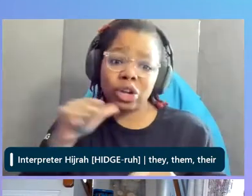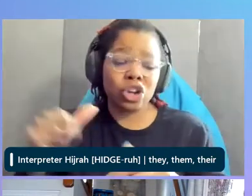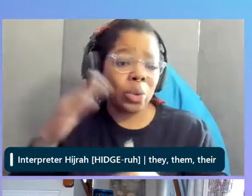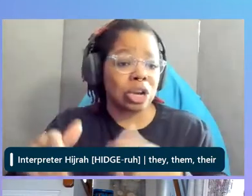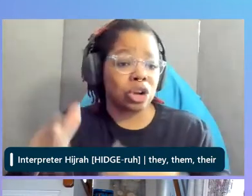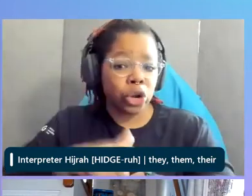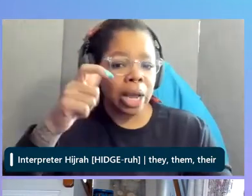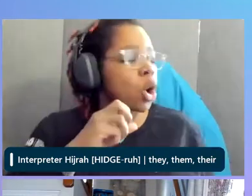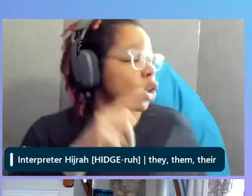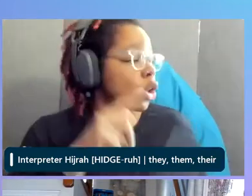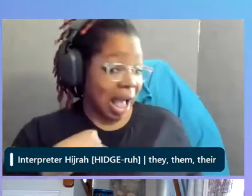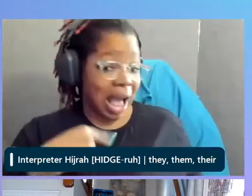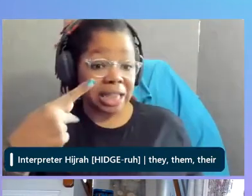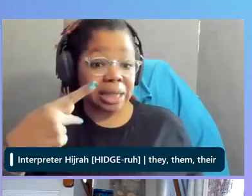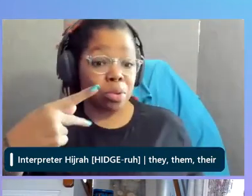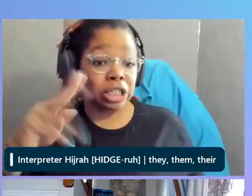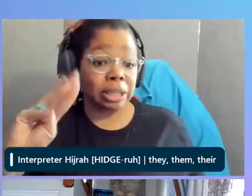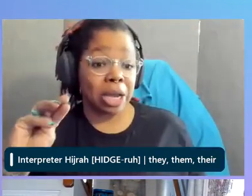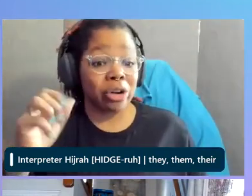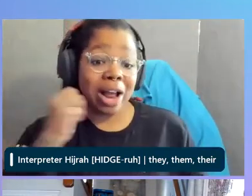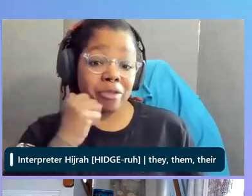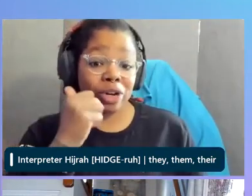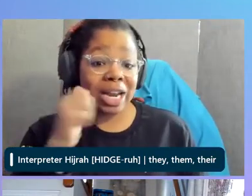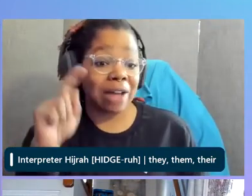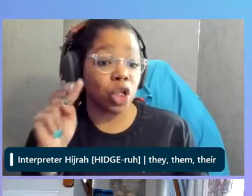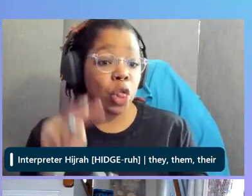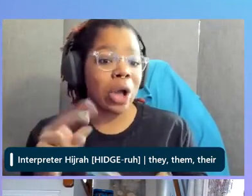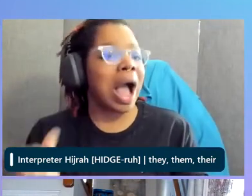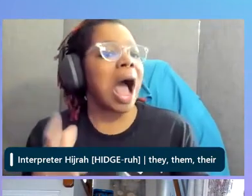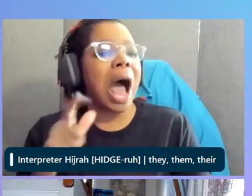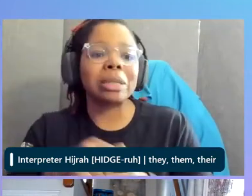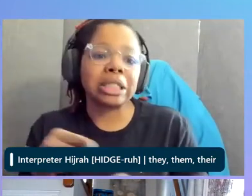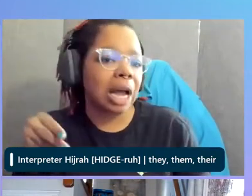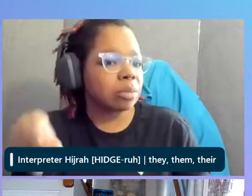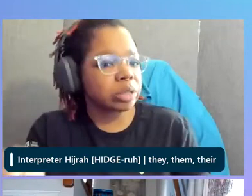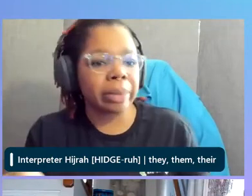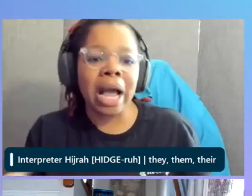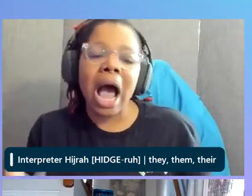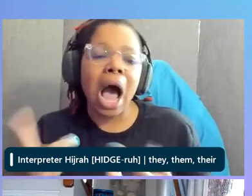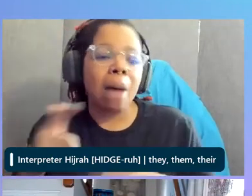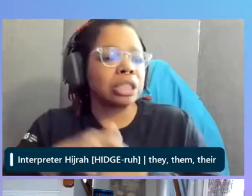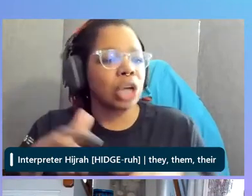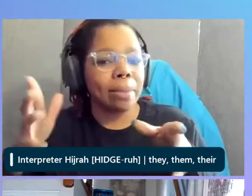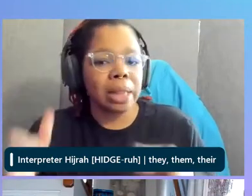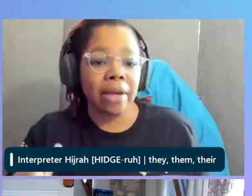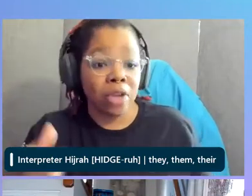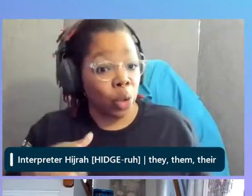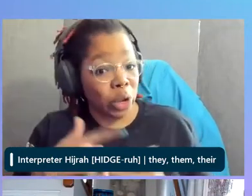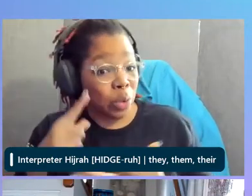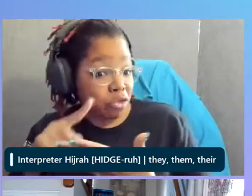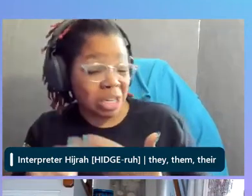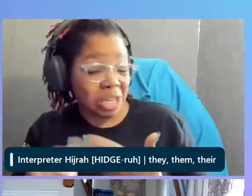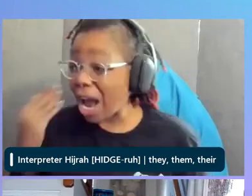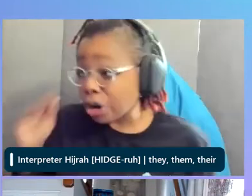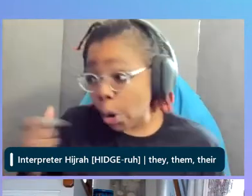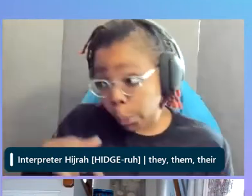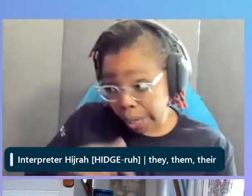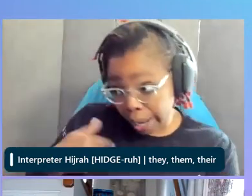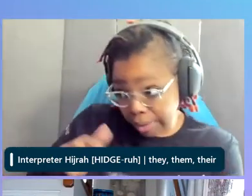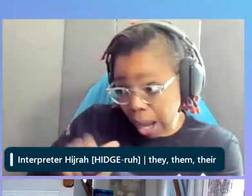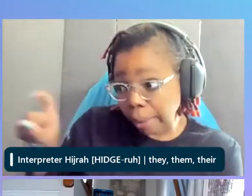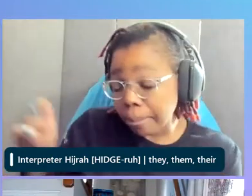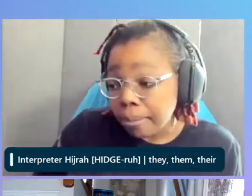great. What do I, the project manager, have to look at every single day? How much time have we spent? How much time do we have left? Oh, do you want to do research? I don't know. Do we have